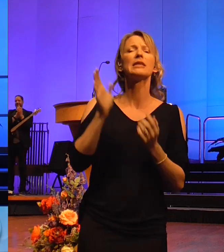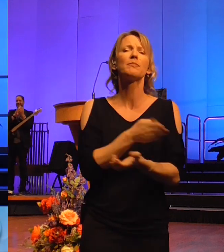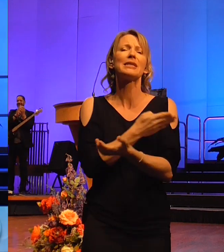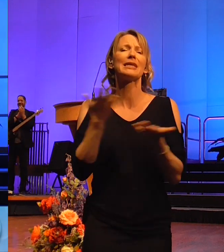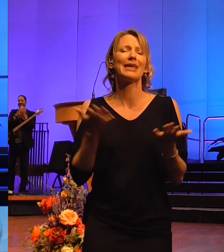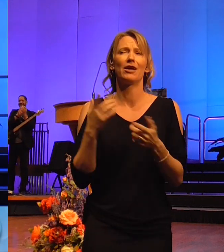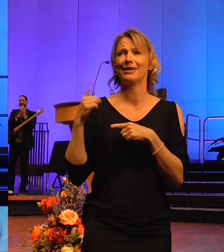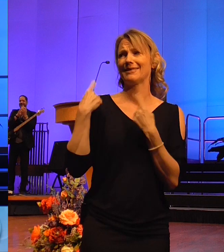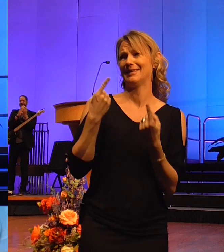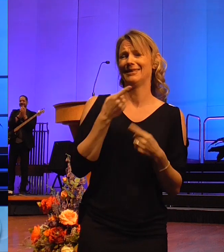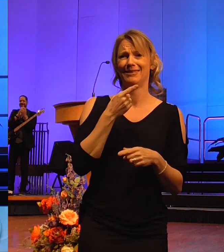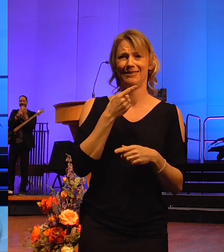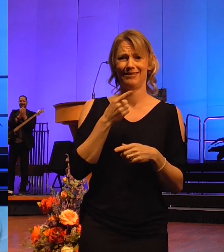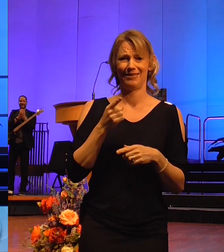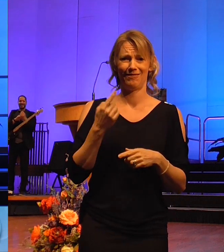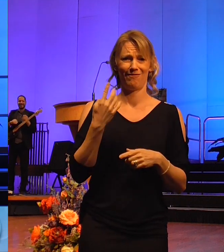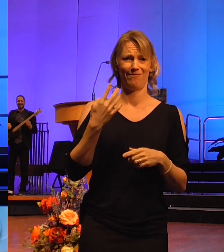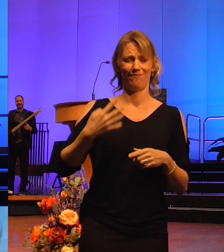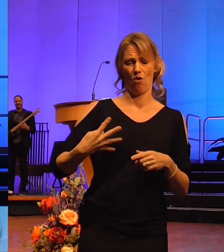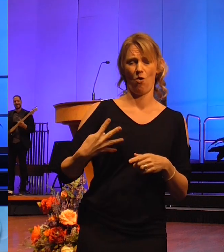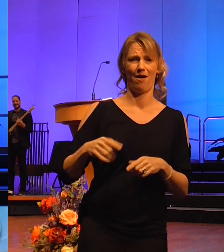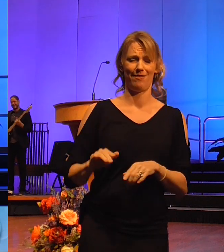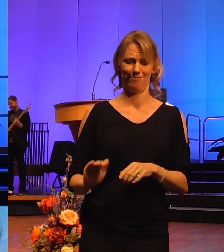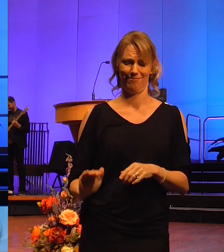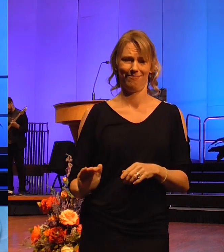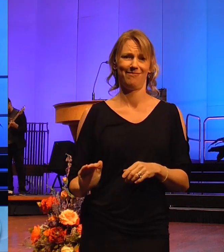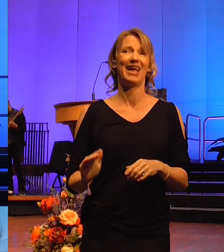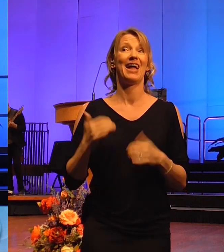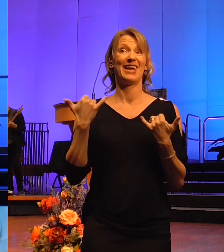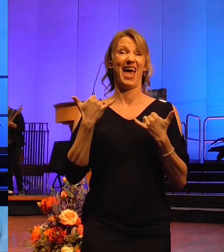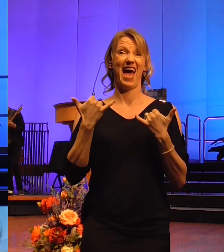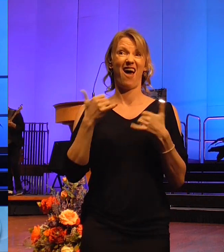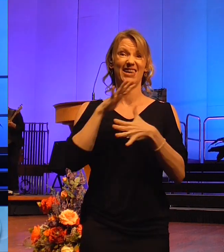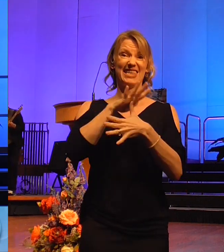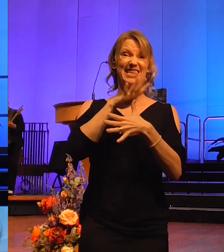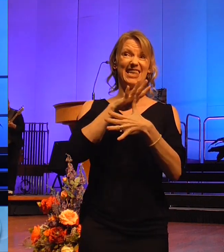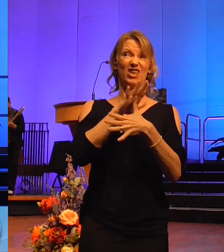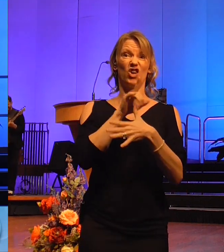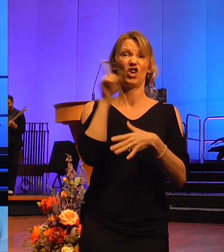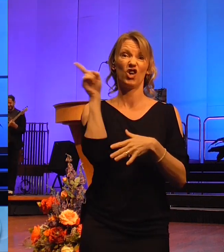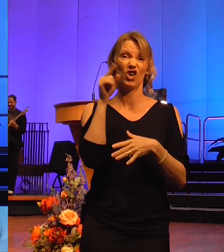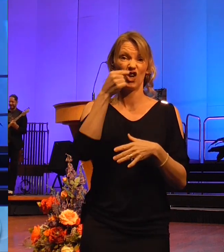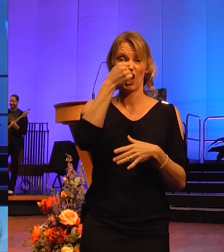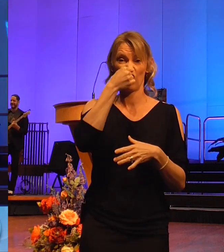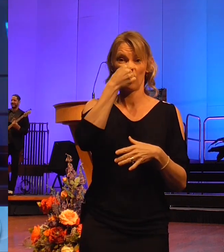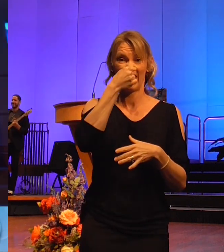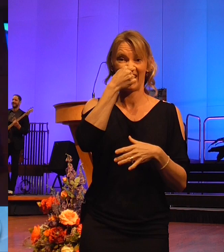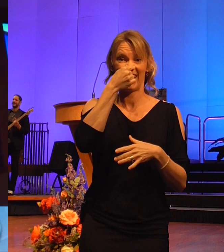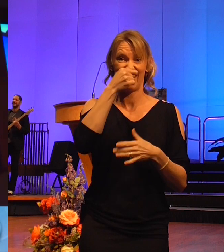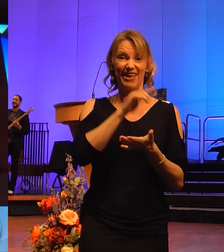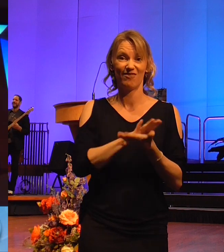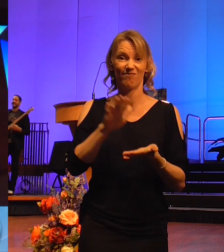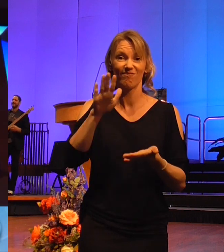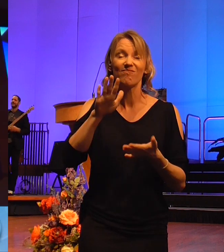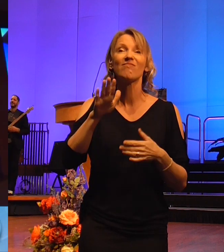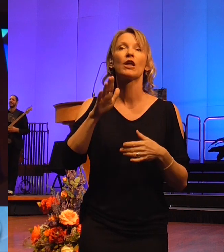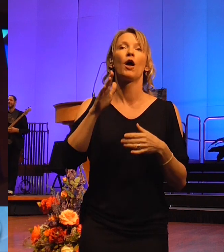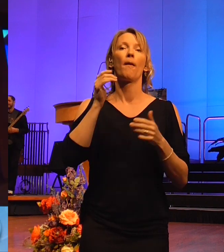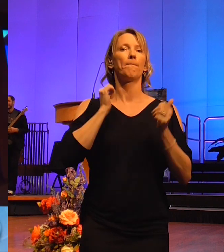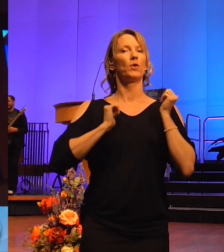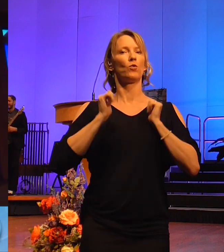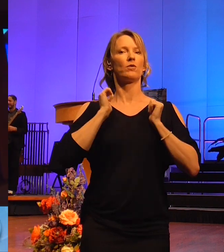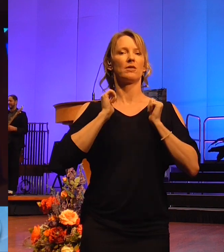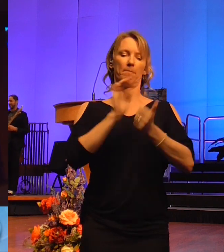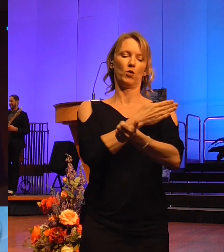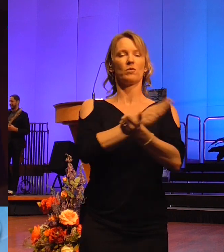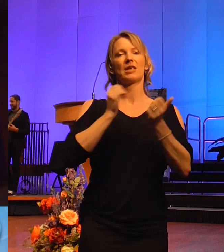been singing here since you were 4 feet tall, and now Bradley is a senior up in Greeley and a musical